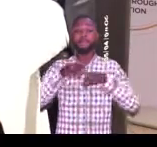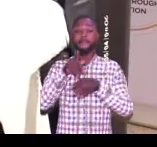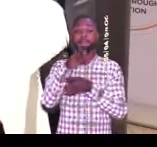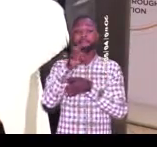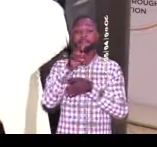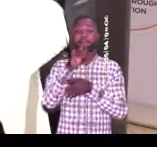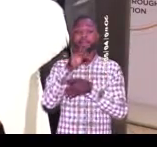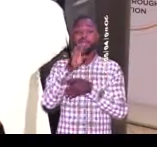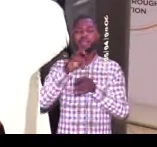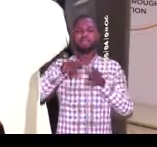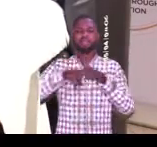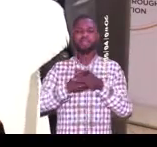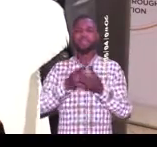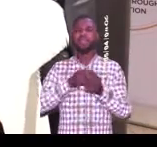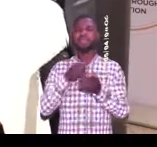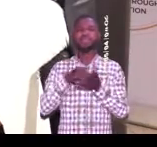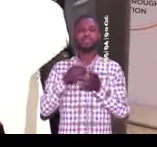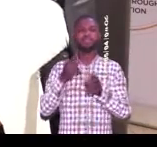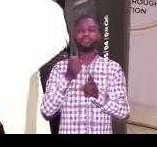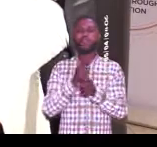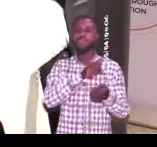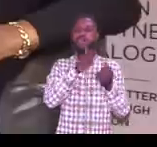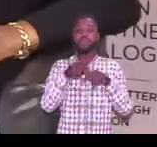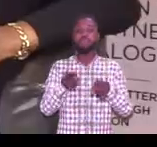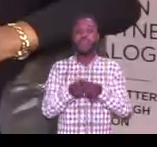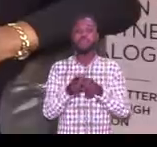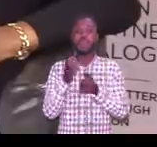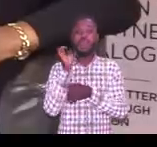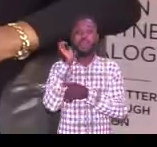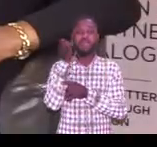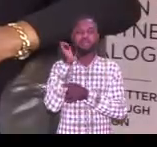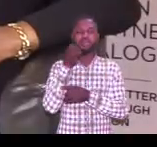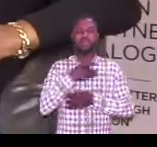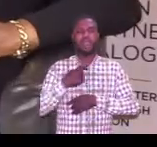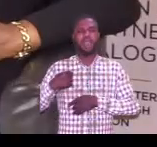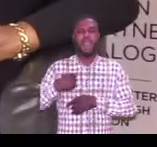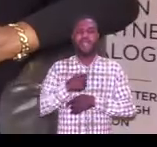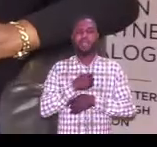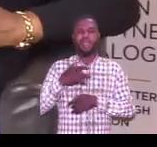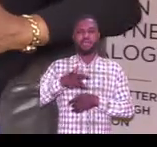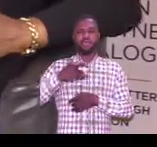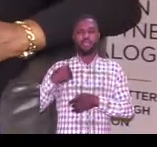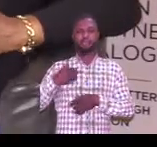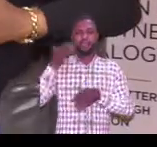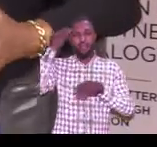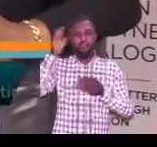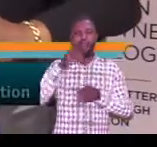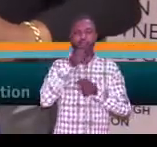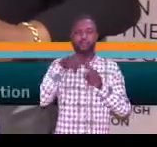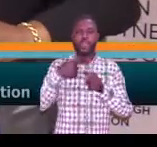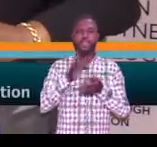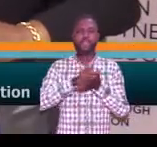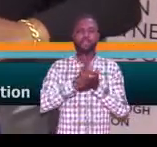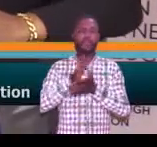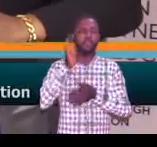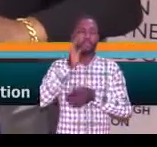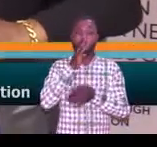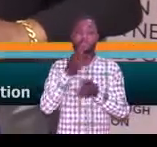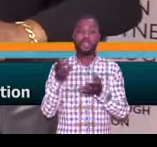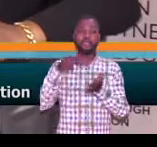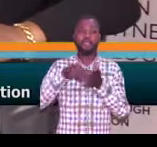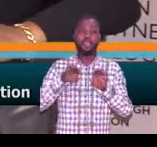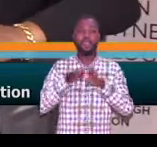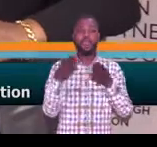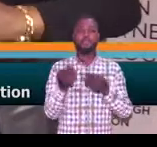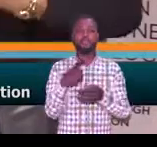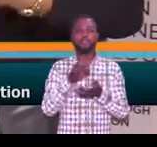started, it all came as emergency. And we felt we don't know when the schools will be reopened. It's good